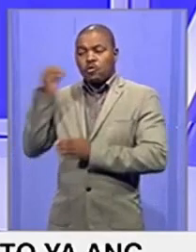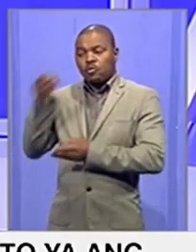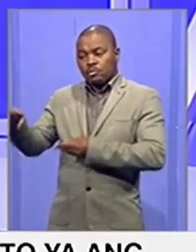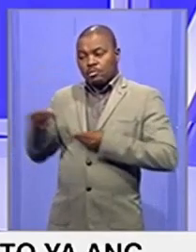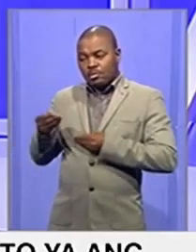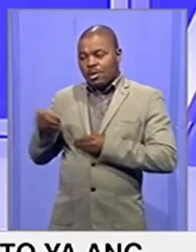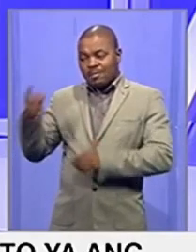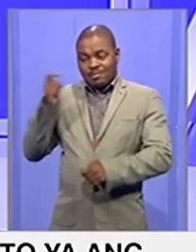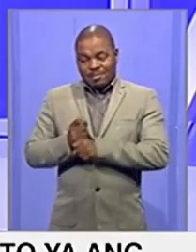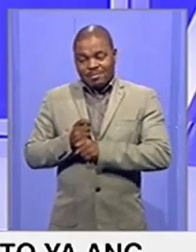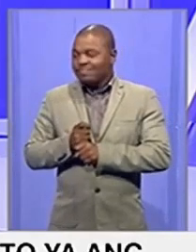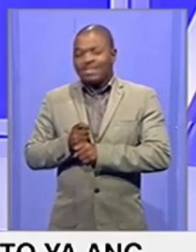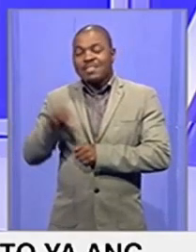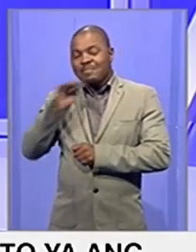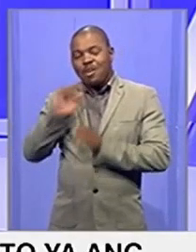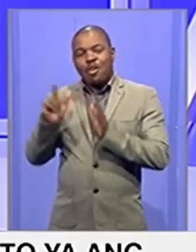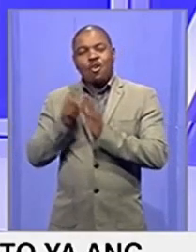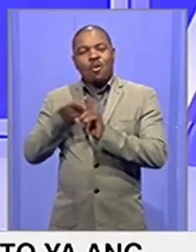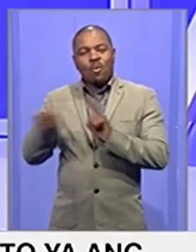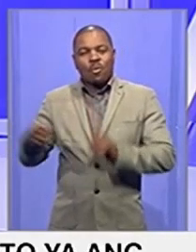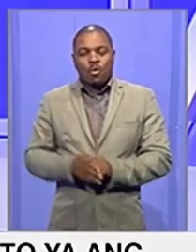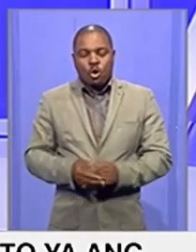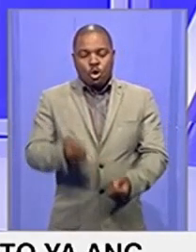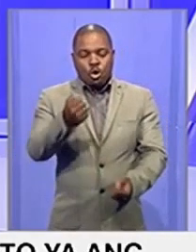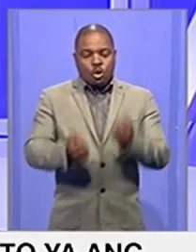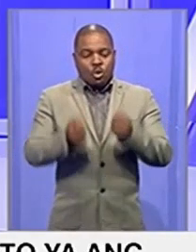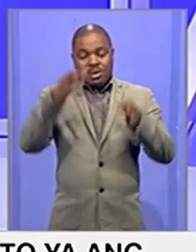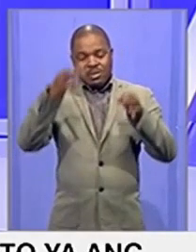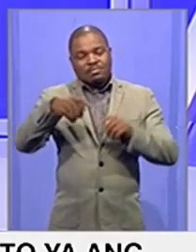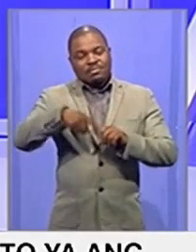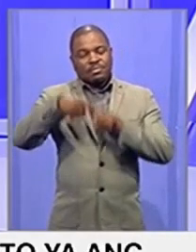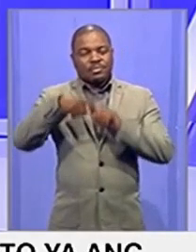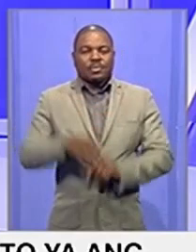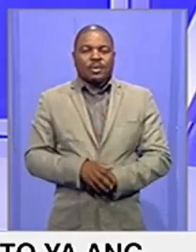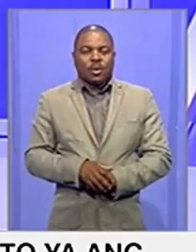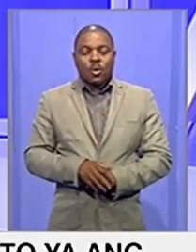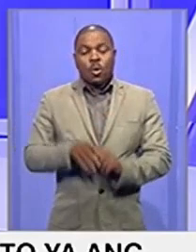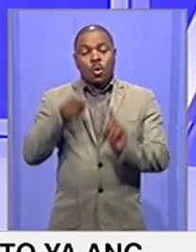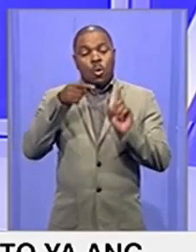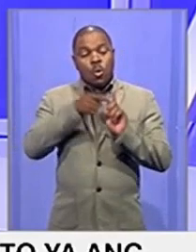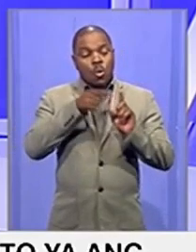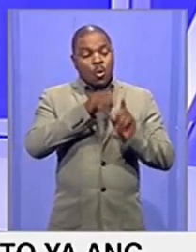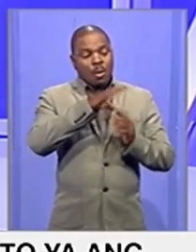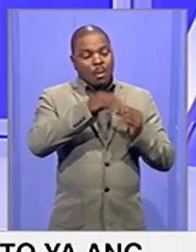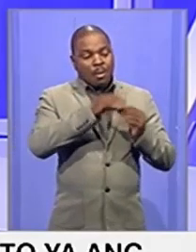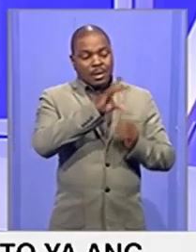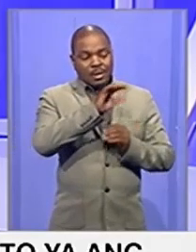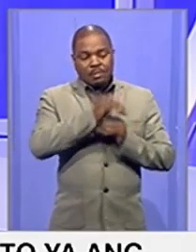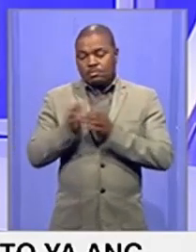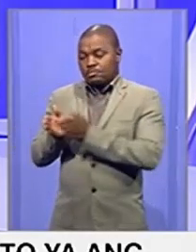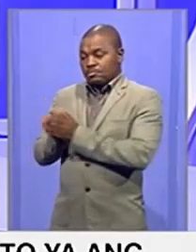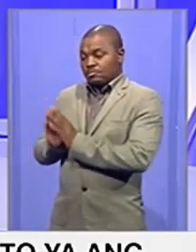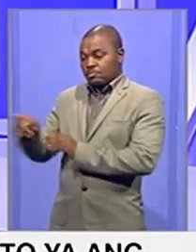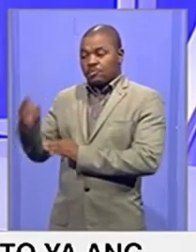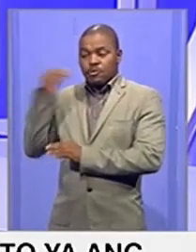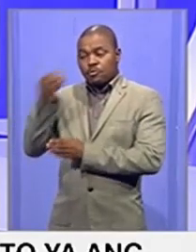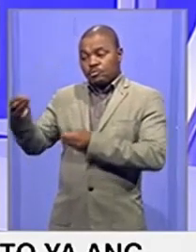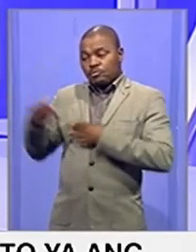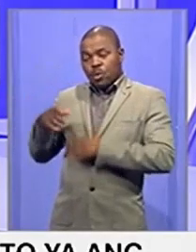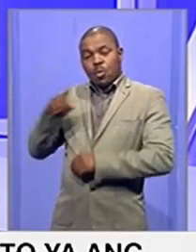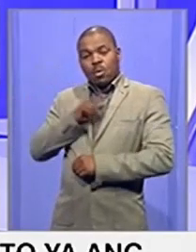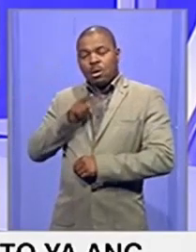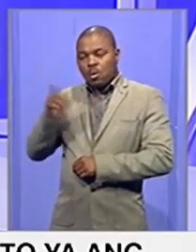ga e molaong. Kgoro e beetše taba ye ka thoko. Schreiber o dirile kgopelo go ya ka molao wa tšwetšopele ya